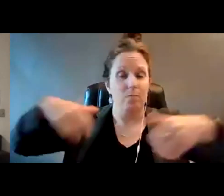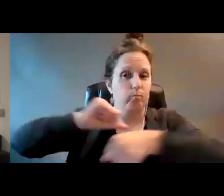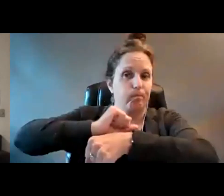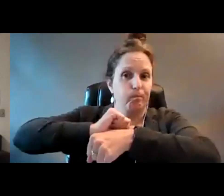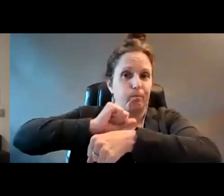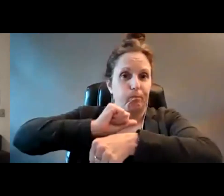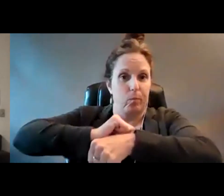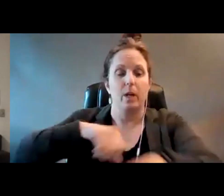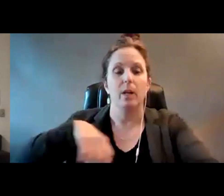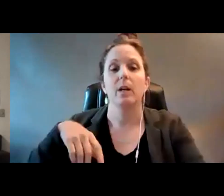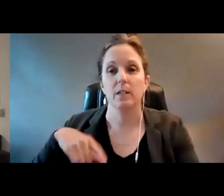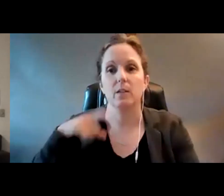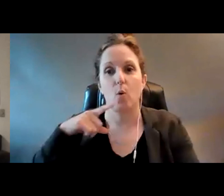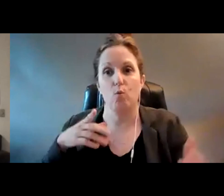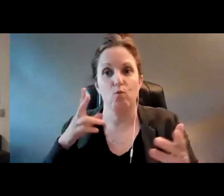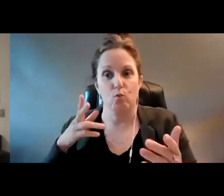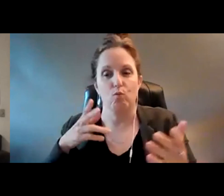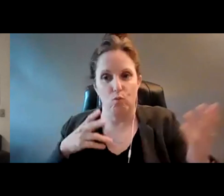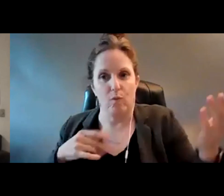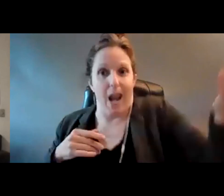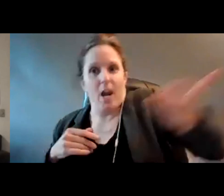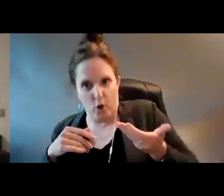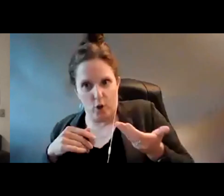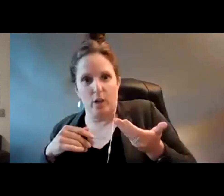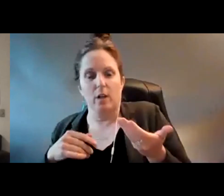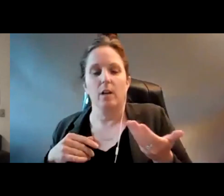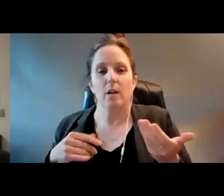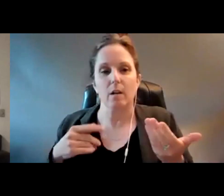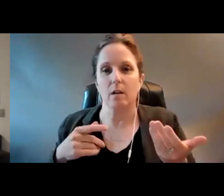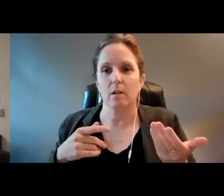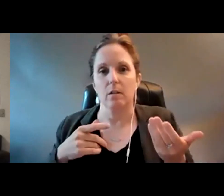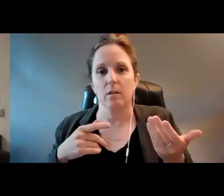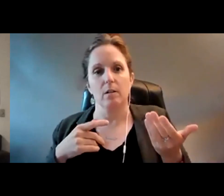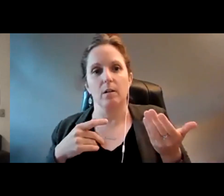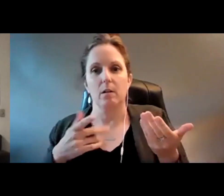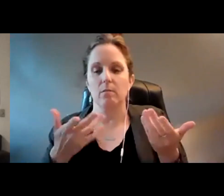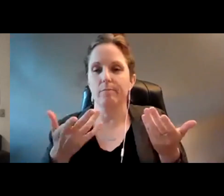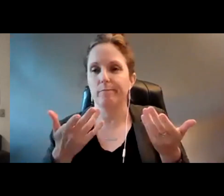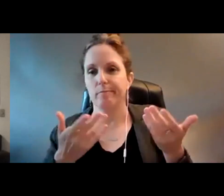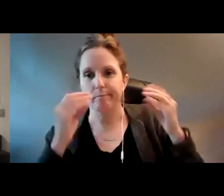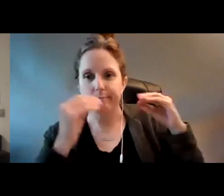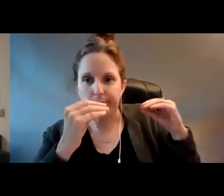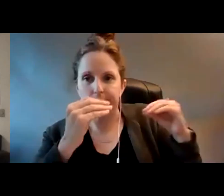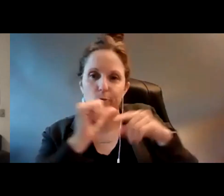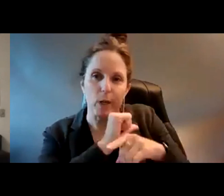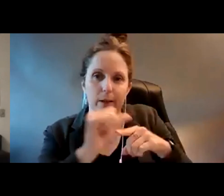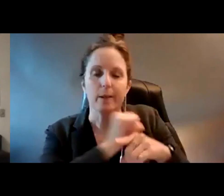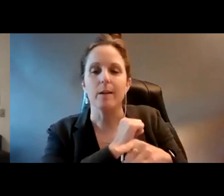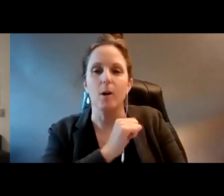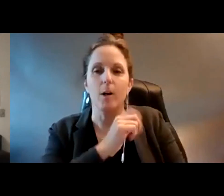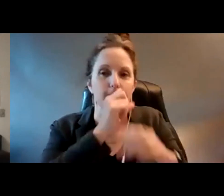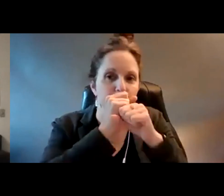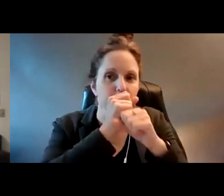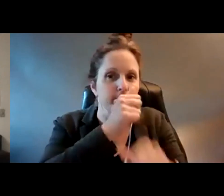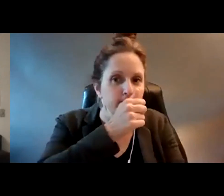education given to the CHWs. Absolutely. So these are people who were not employed in the agencies